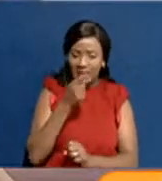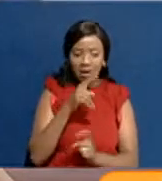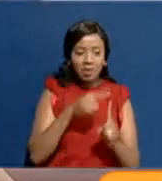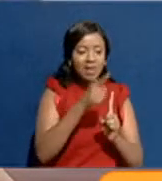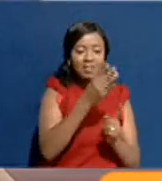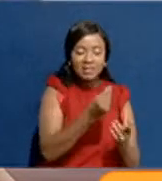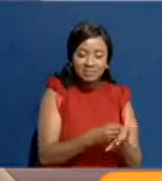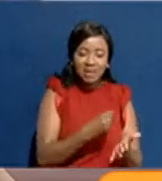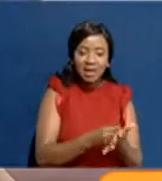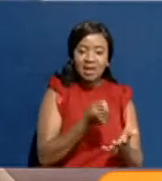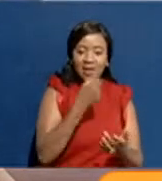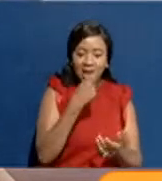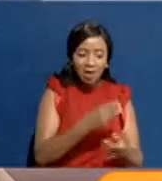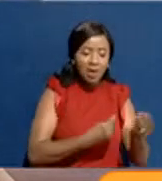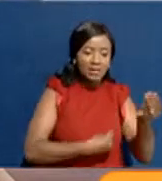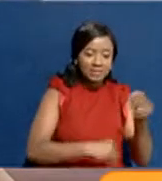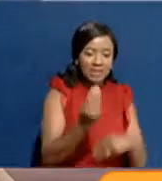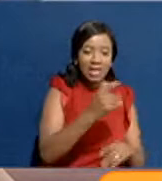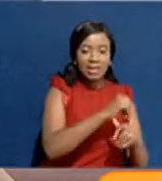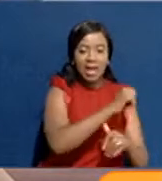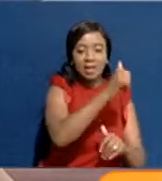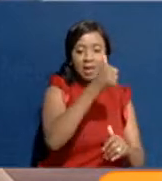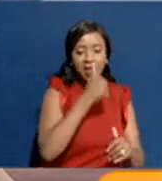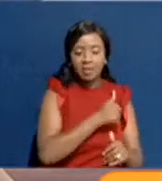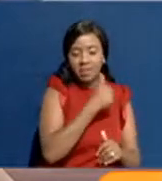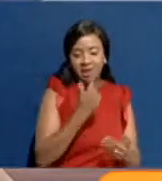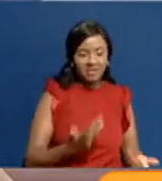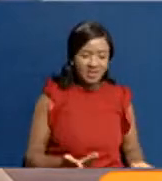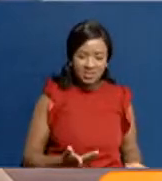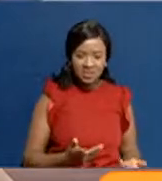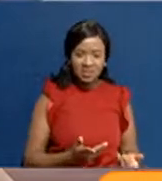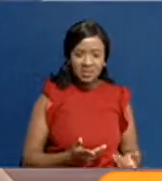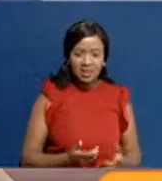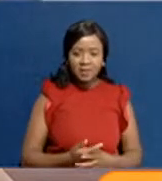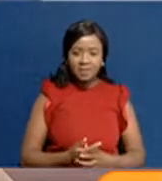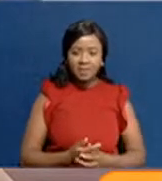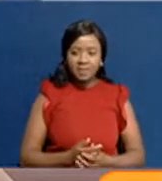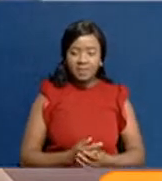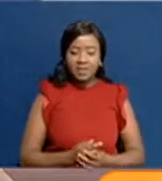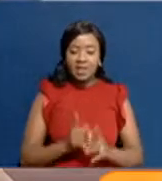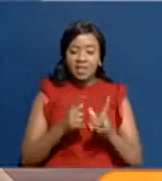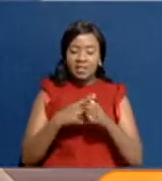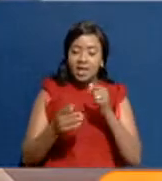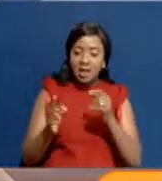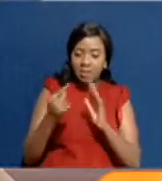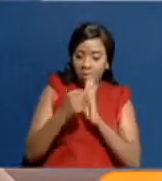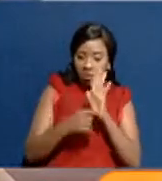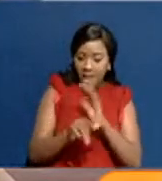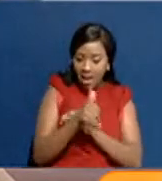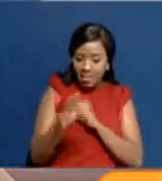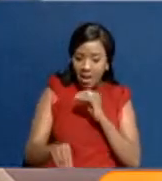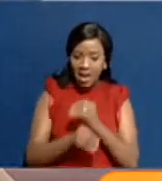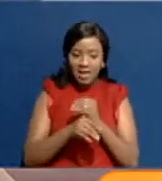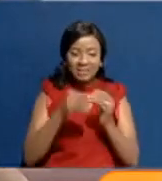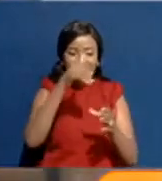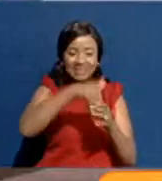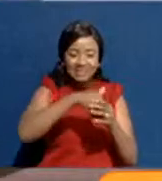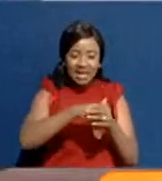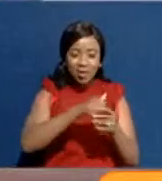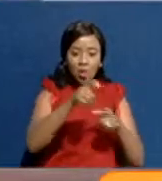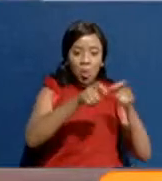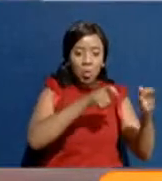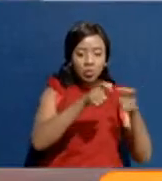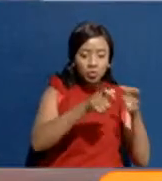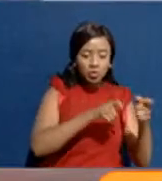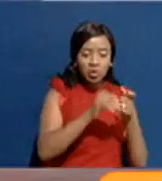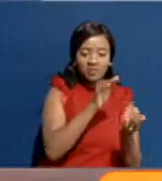in the country. And then, you know, they raised a couple of flags, poor internal controls on warehousing and inventory. That's